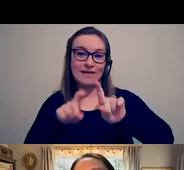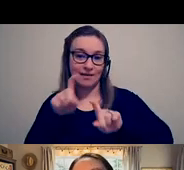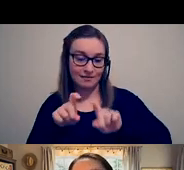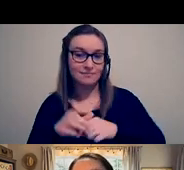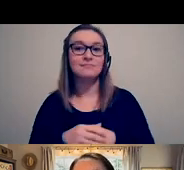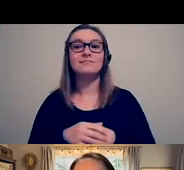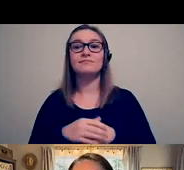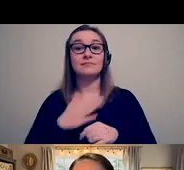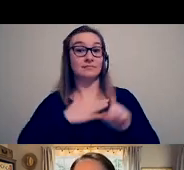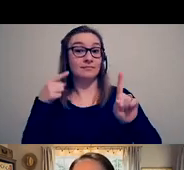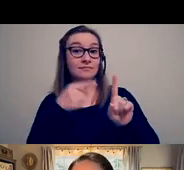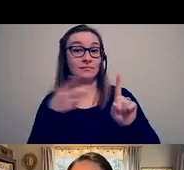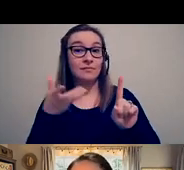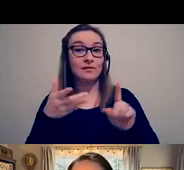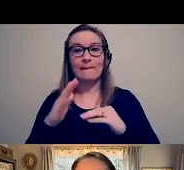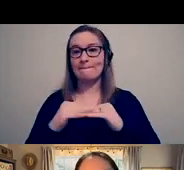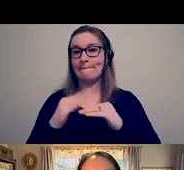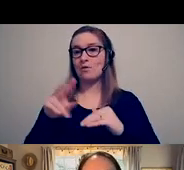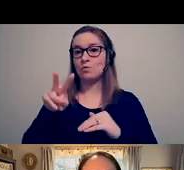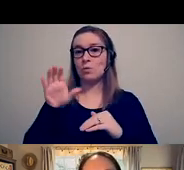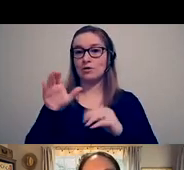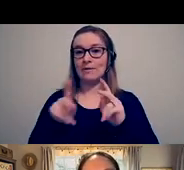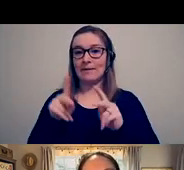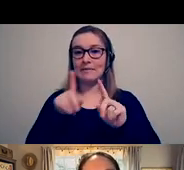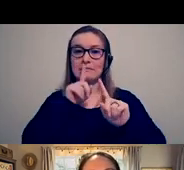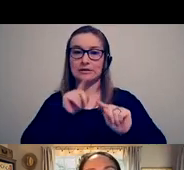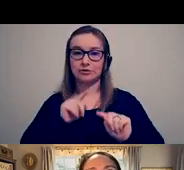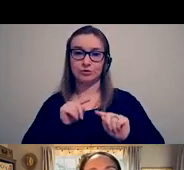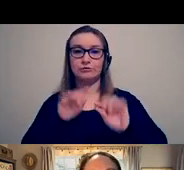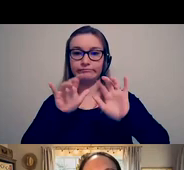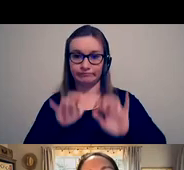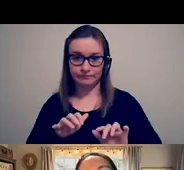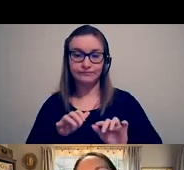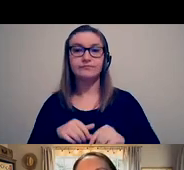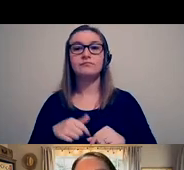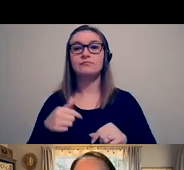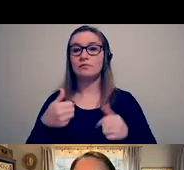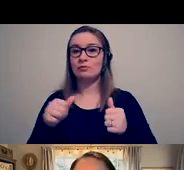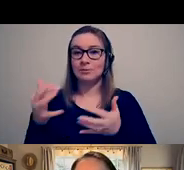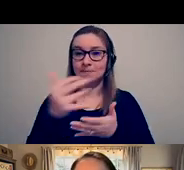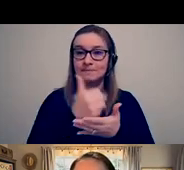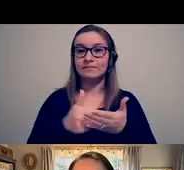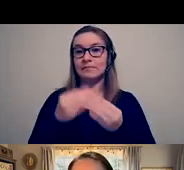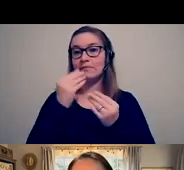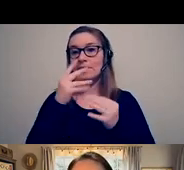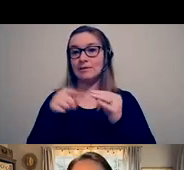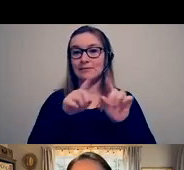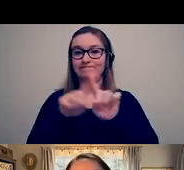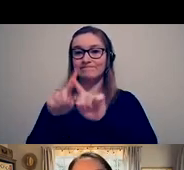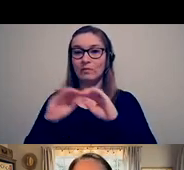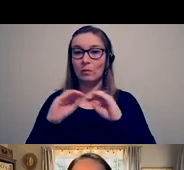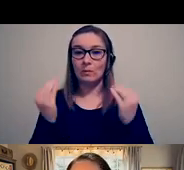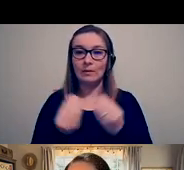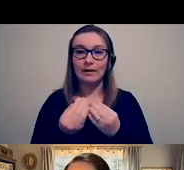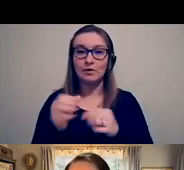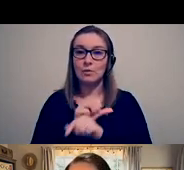my goal is to get at least 200 people to take it. And we're trying to get information about how different organizations with WordPress websites,